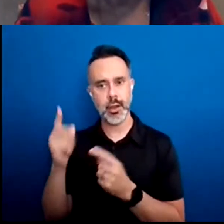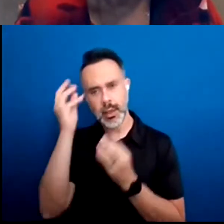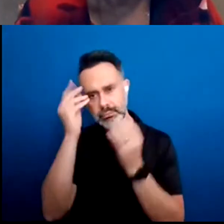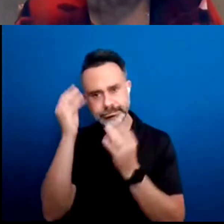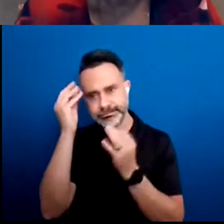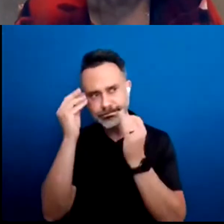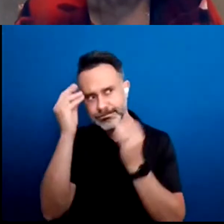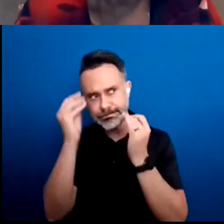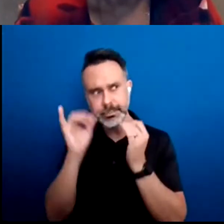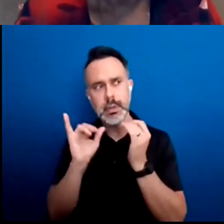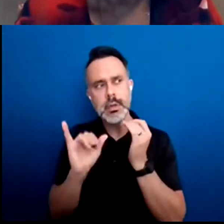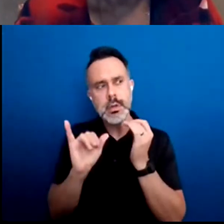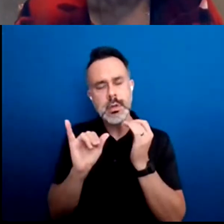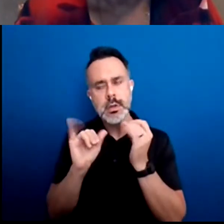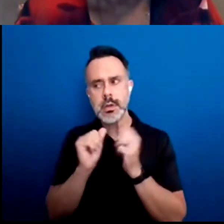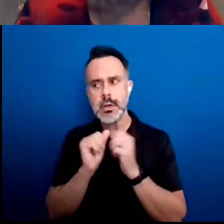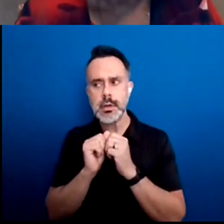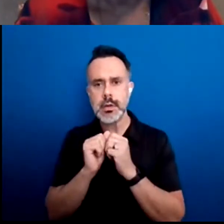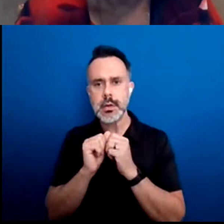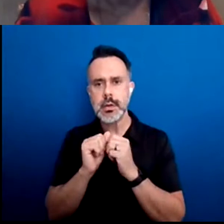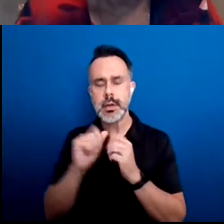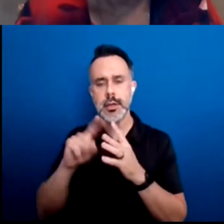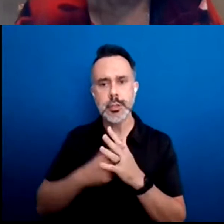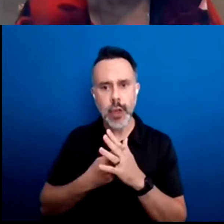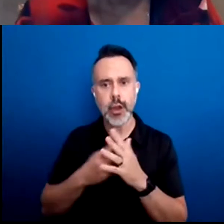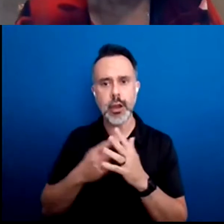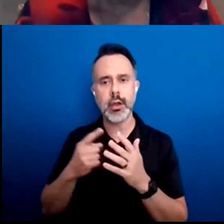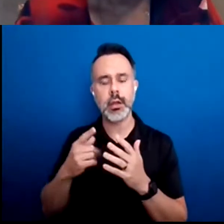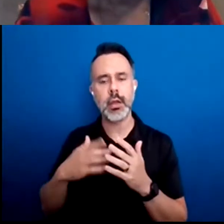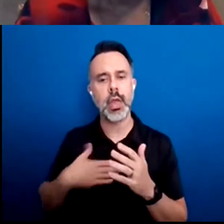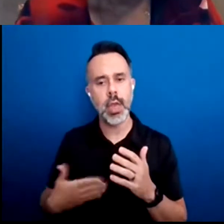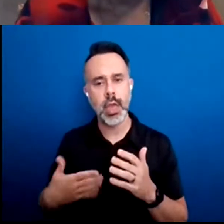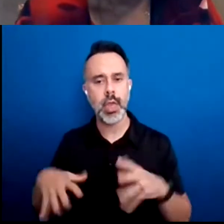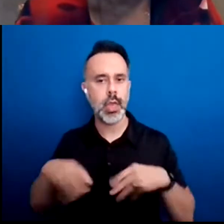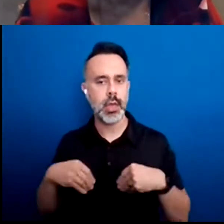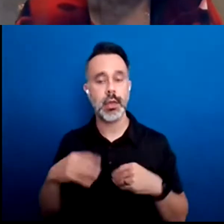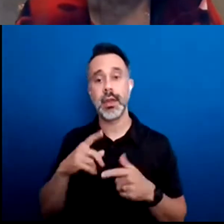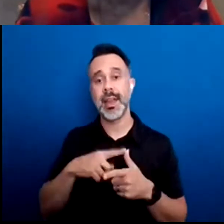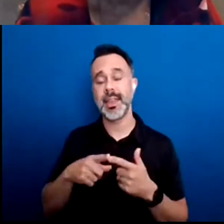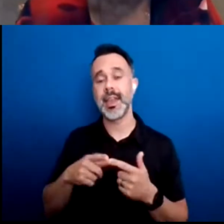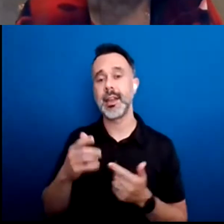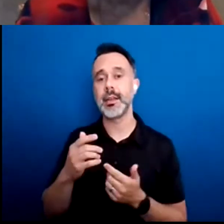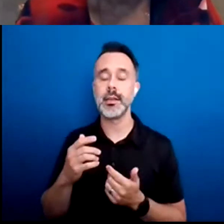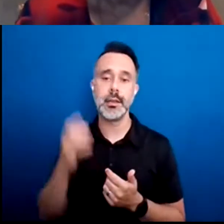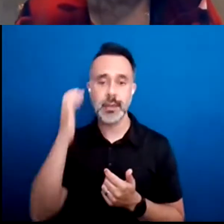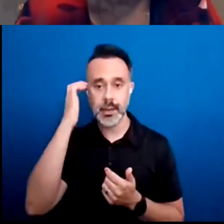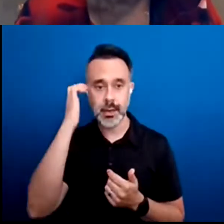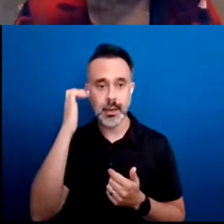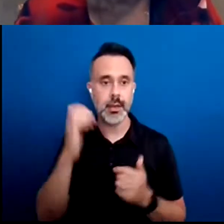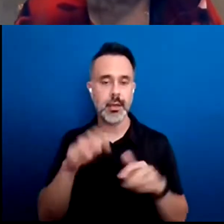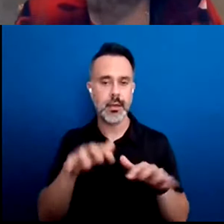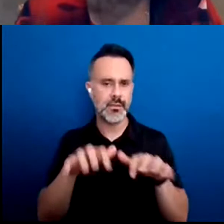vaccinated. There's also compensation for it, which is another way to address vaccine hesitancy, I must say.